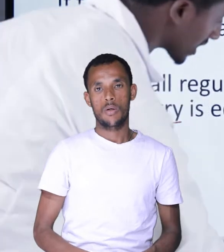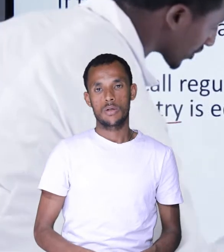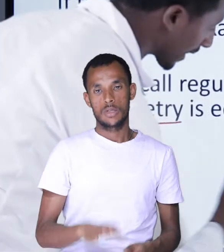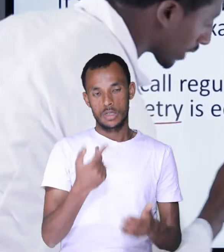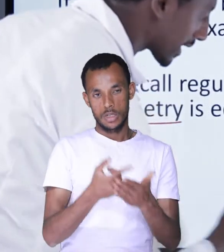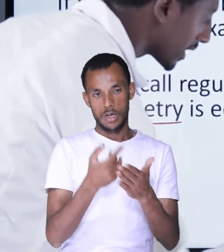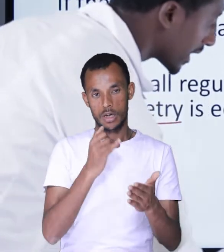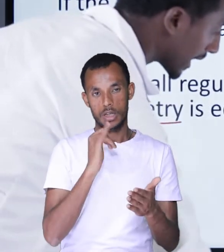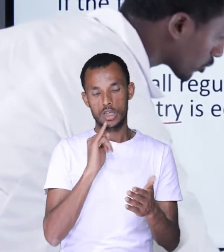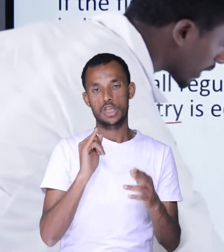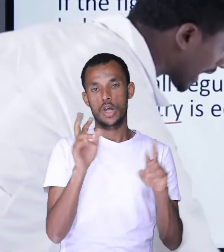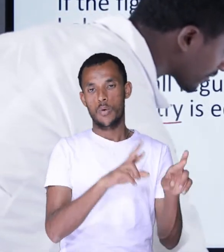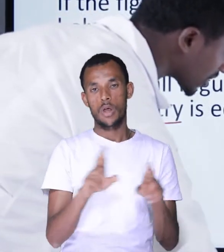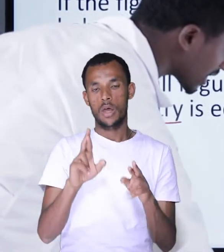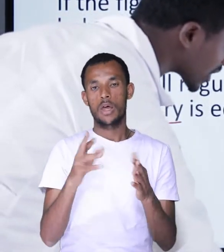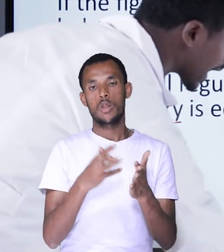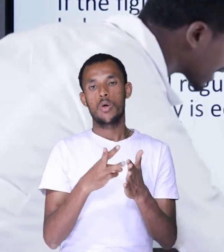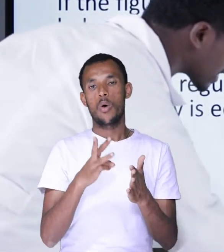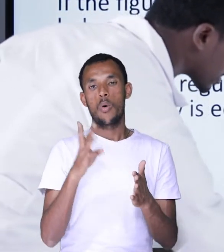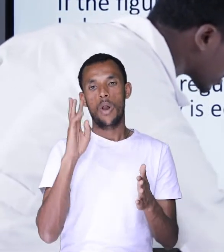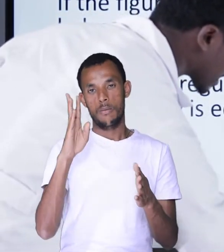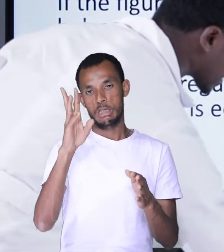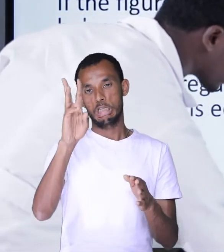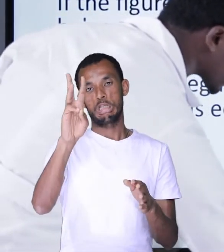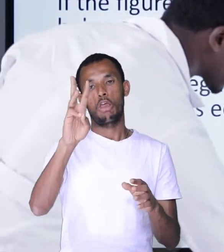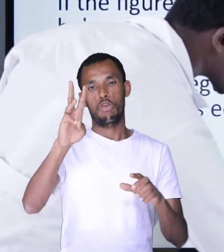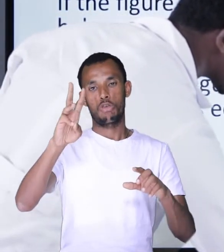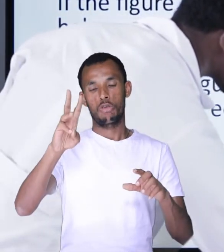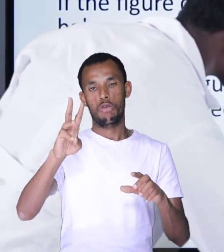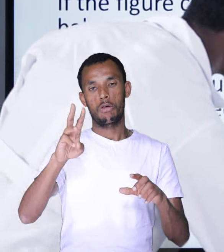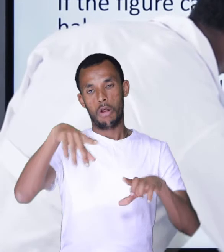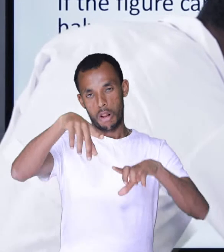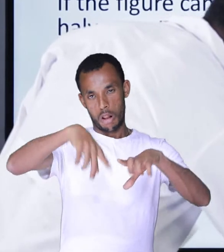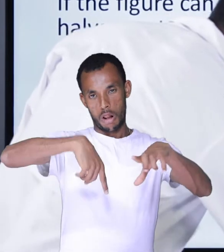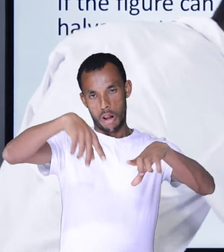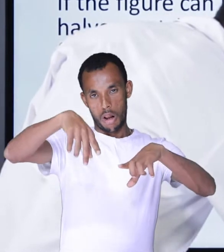since it is regular, it will have 6 line of symmetry.